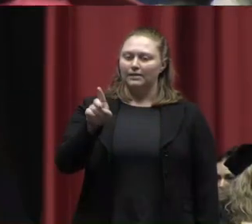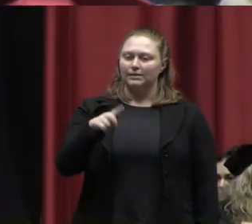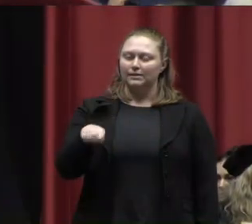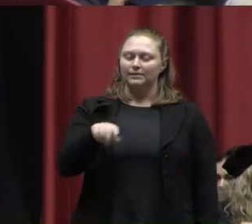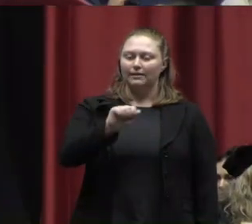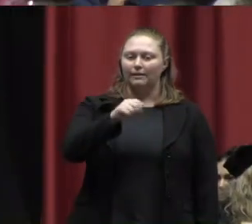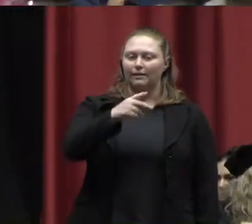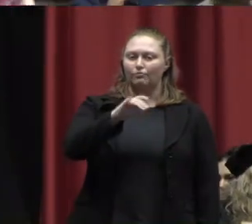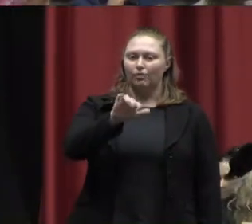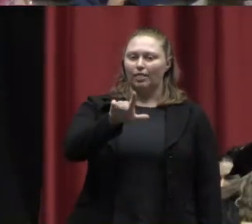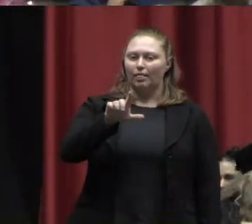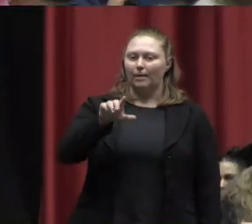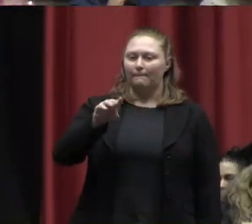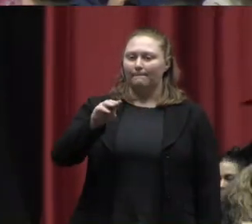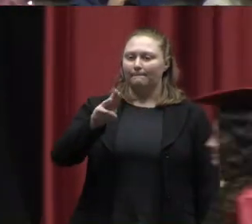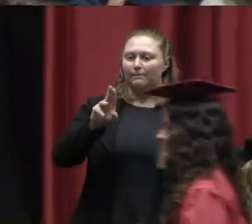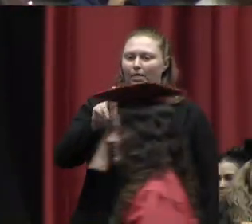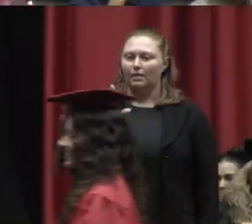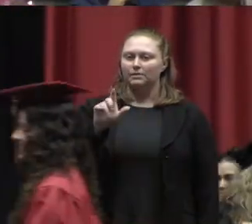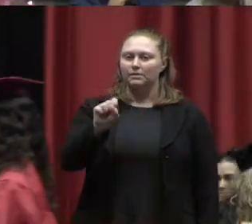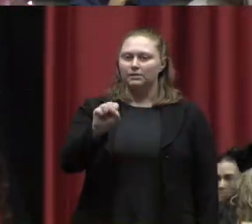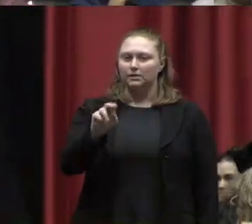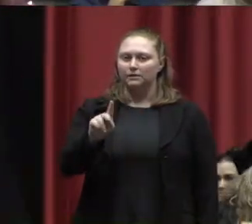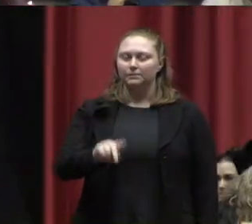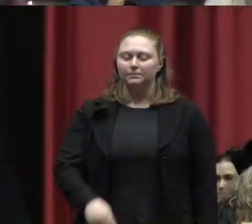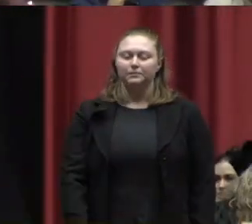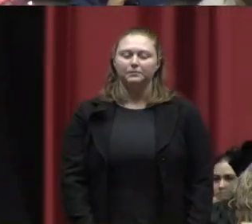April Mullins.